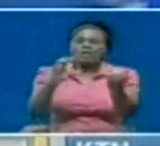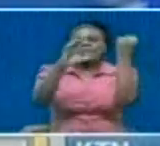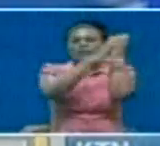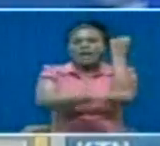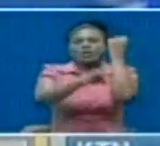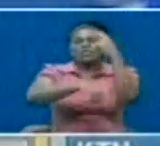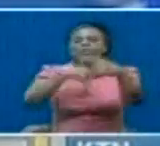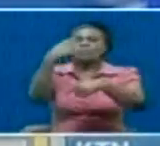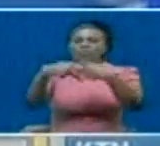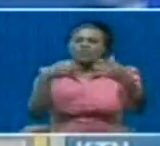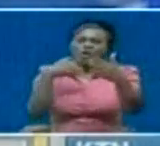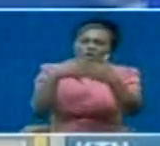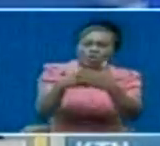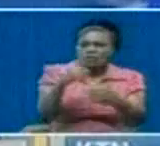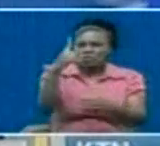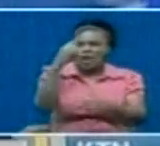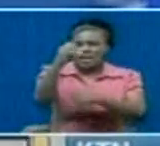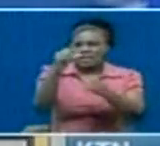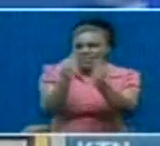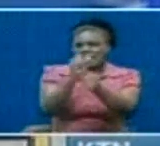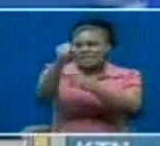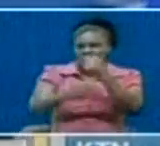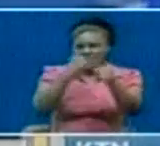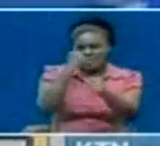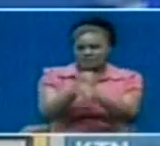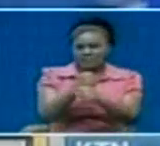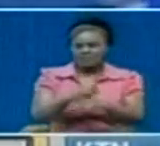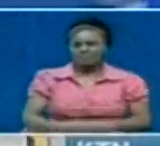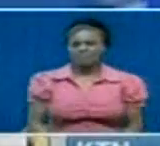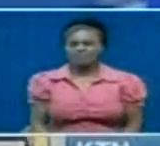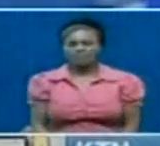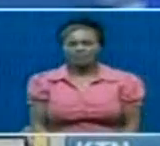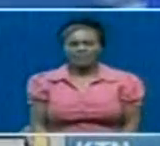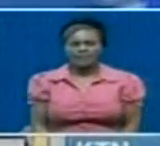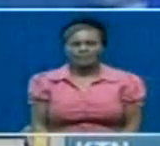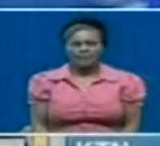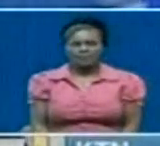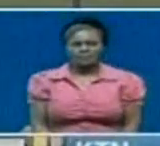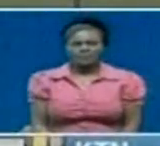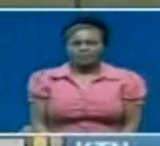process having taken close to a decade. Charles Gitonga has the details of this story.